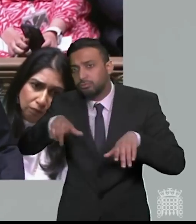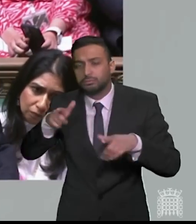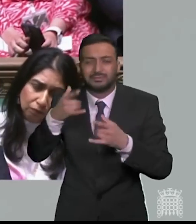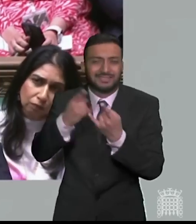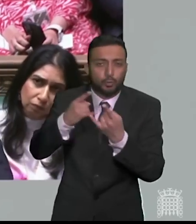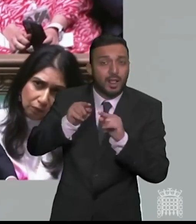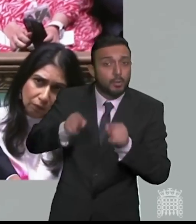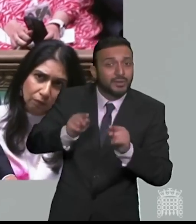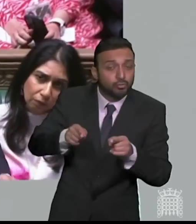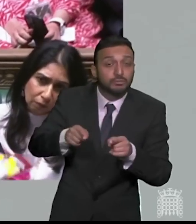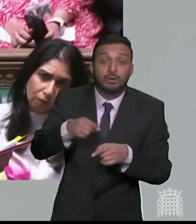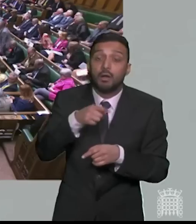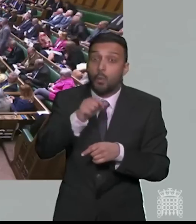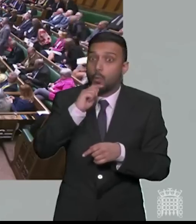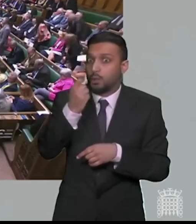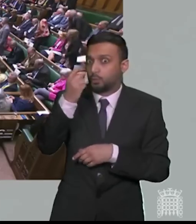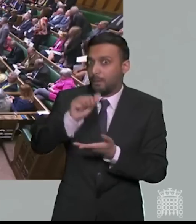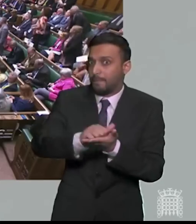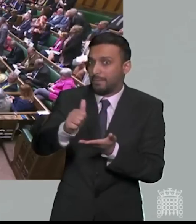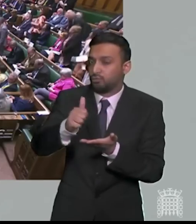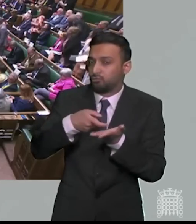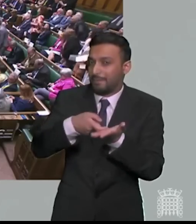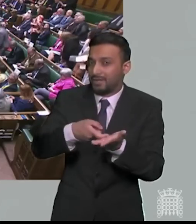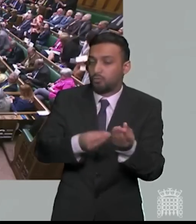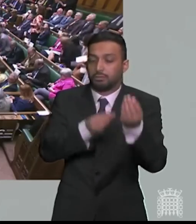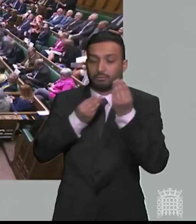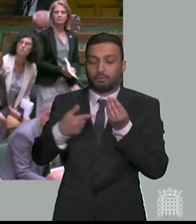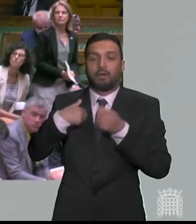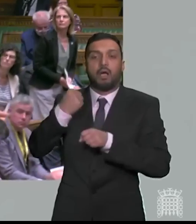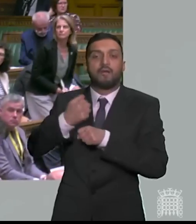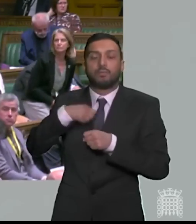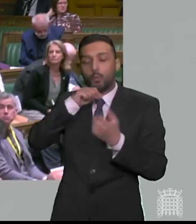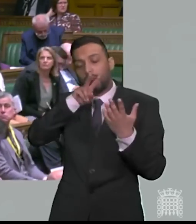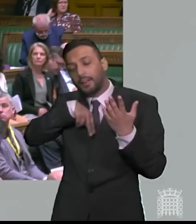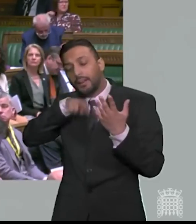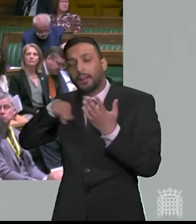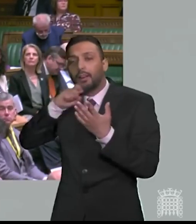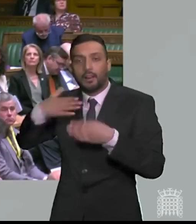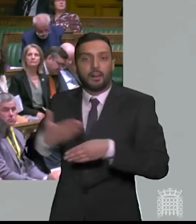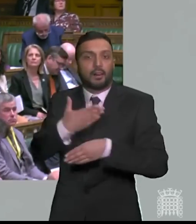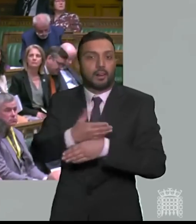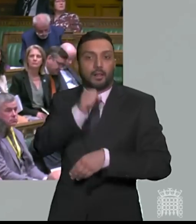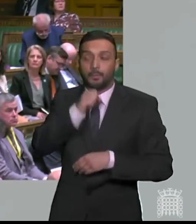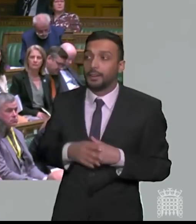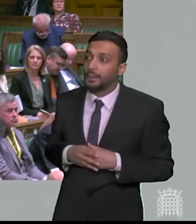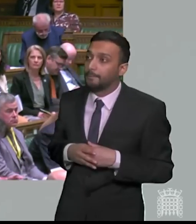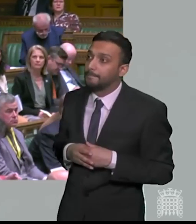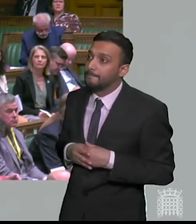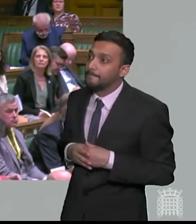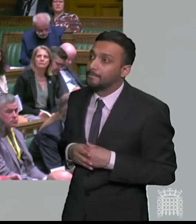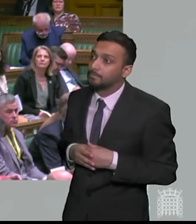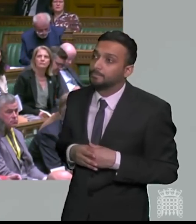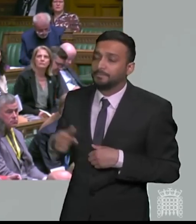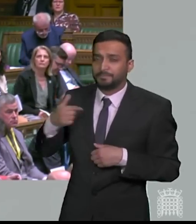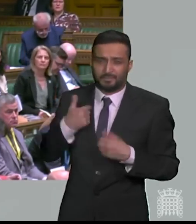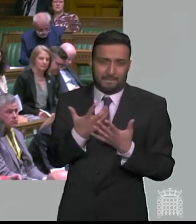recommendations when they are published this summer. Chamberlain. Thank you, Mr. Speaker. Before I was elected, I worked for a number of years in learning and development in both